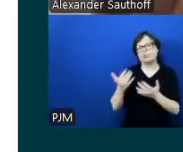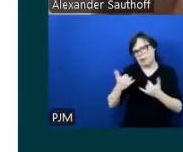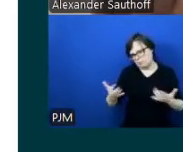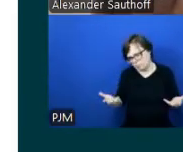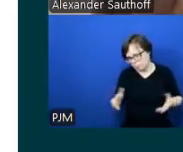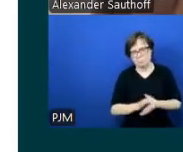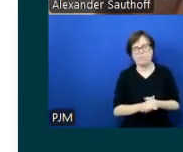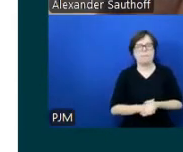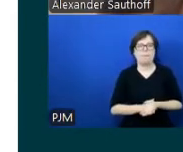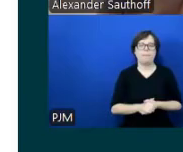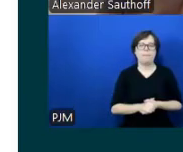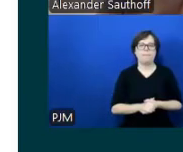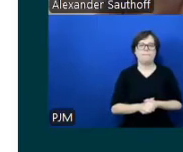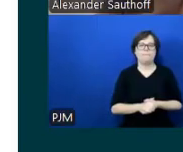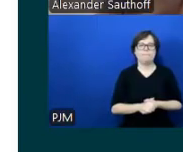damage or construction.